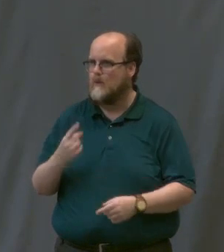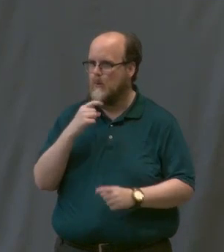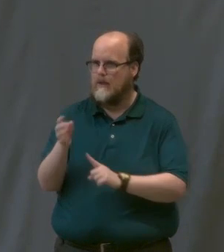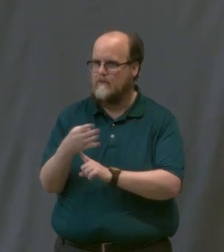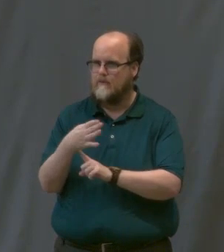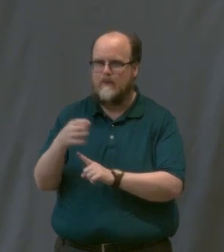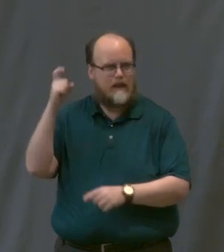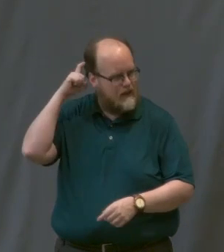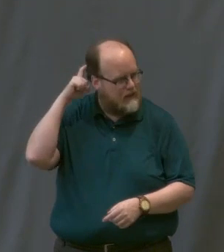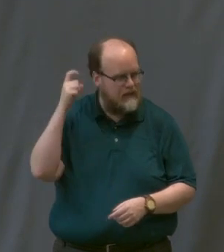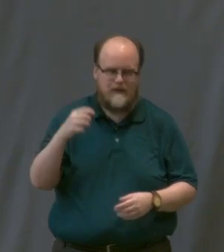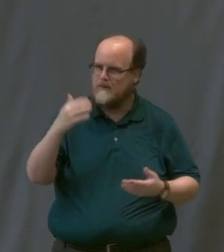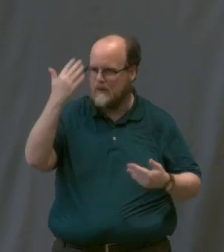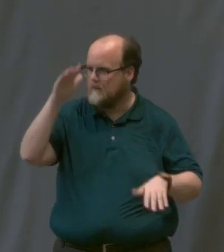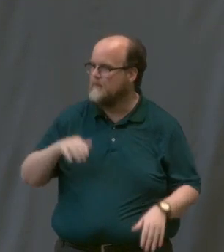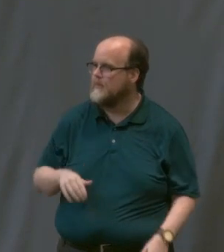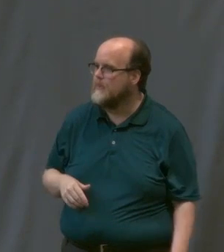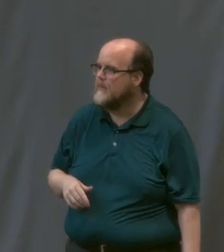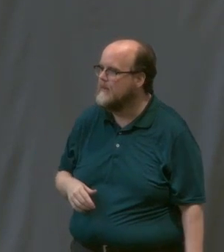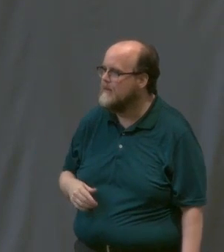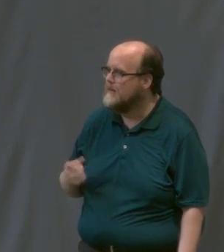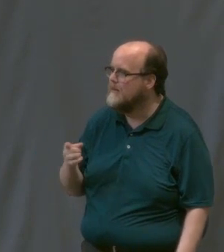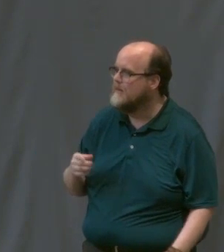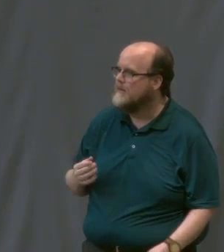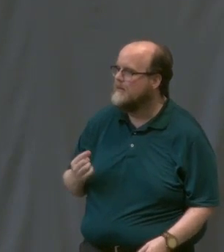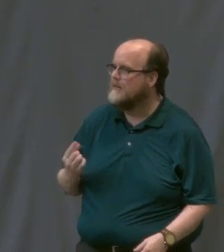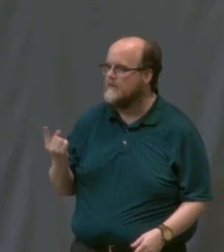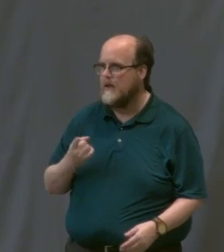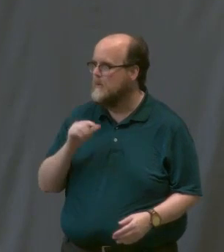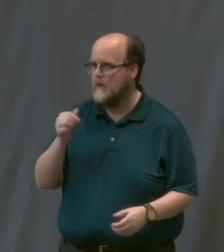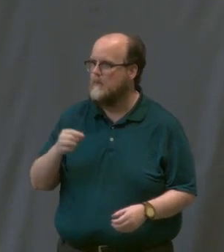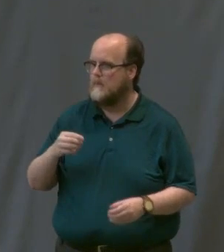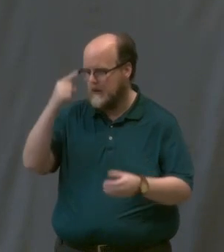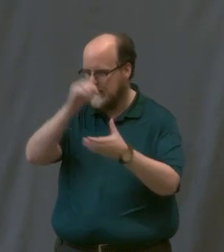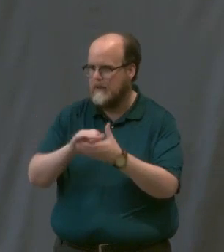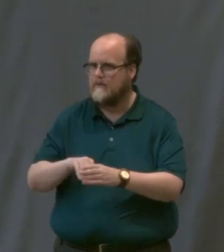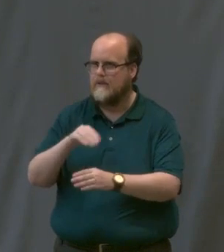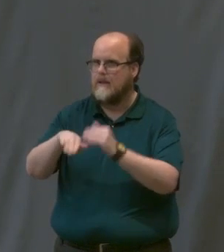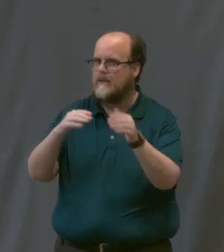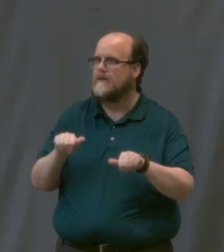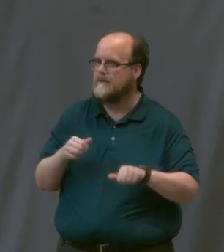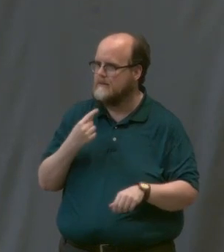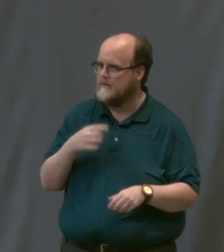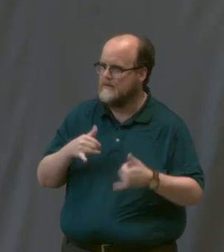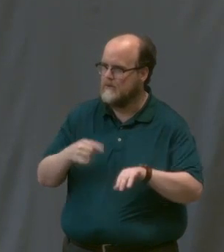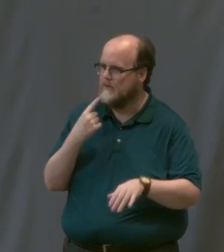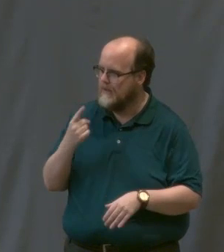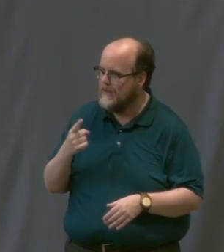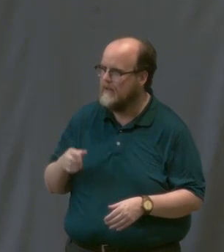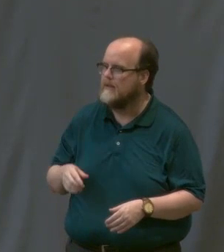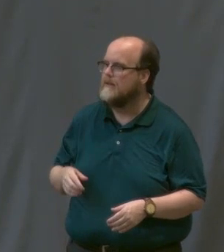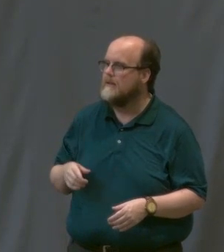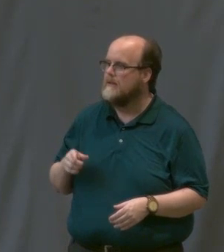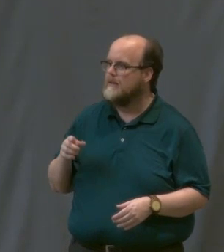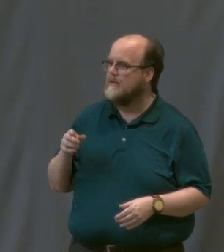not sure about that phrase. If somebody don't believe in eternity, you can be used